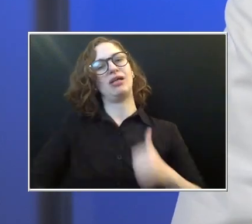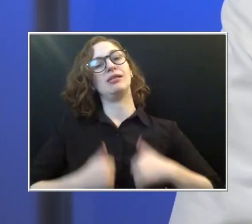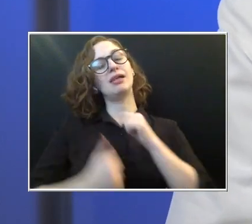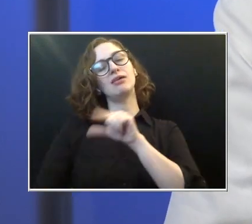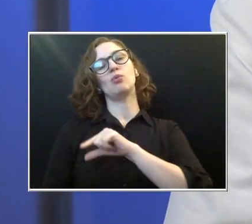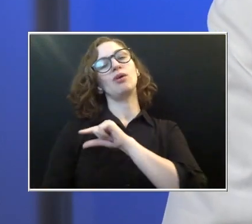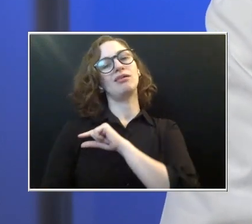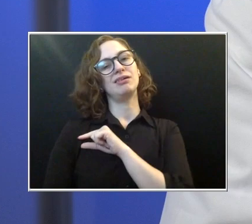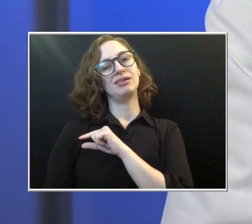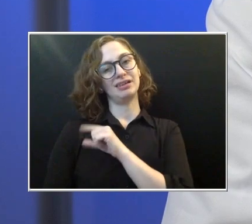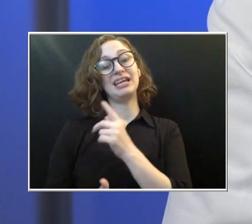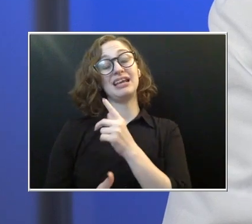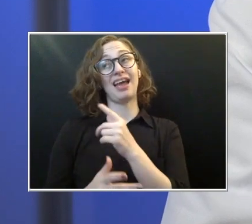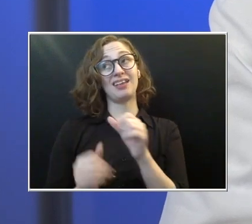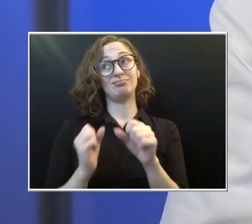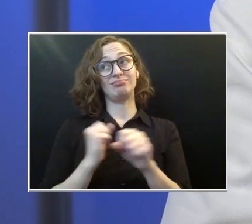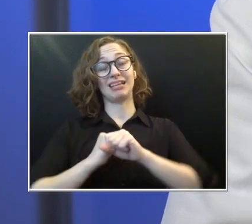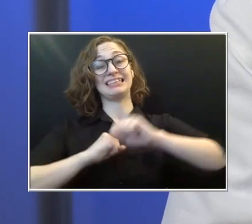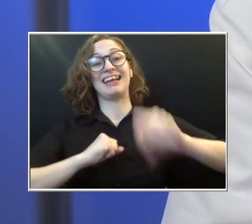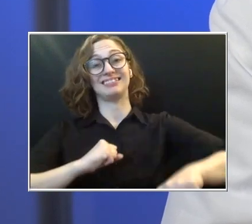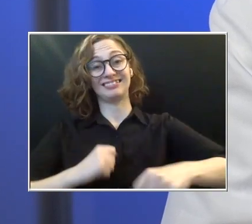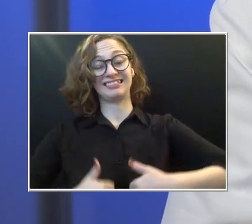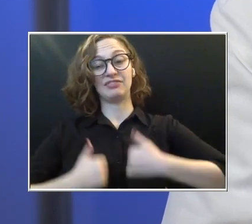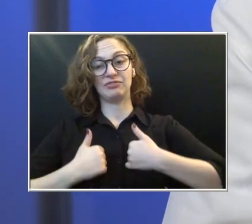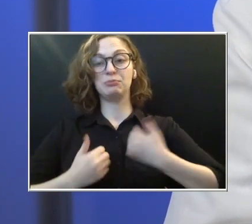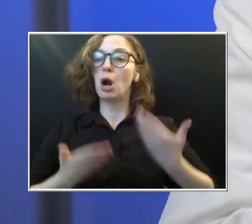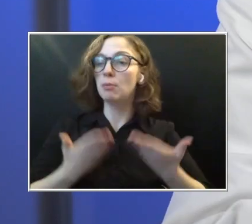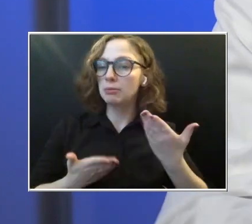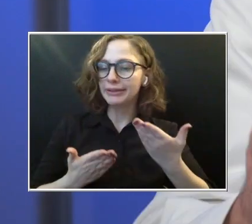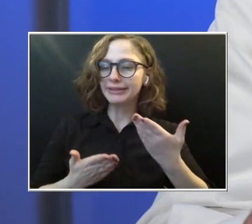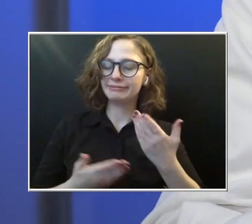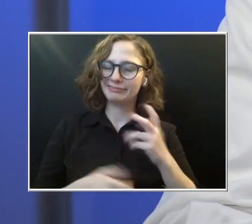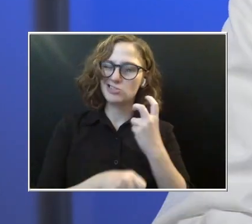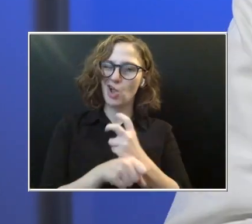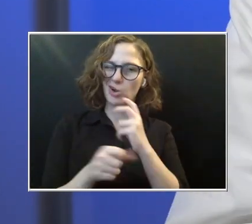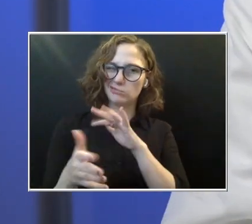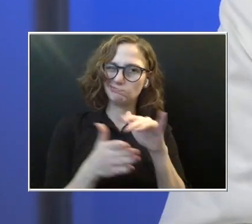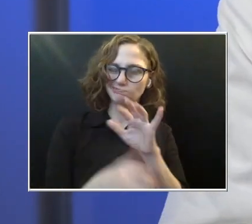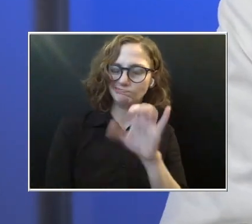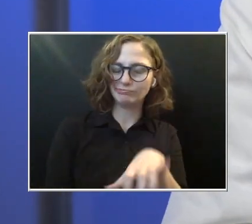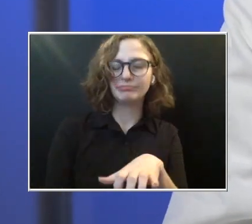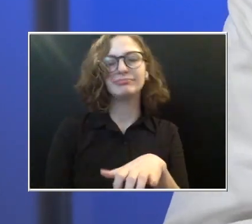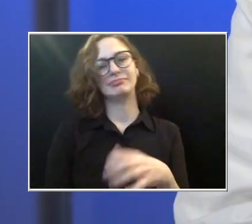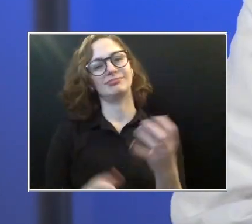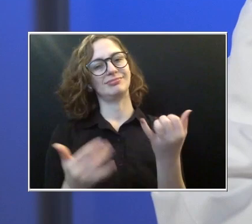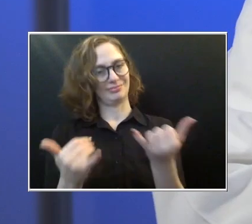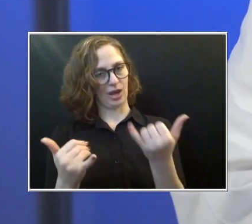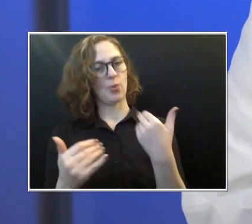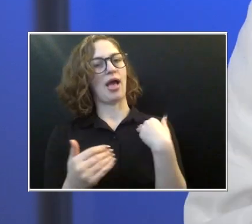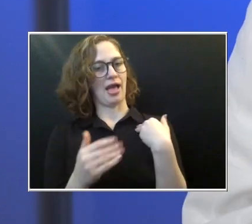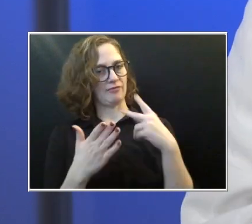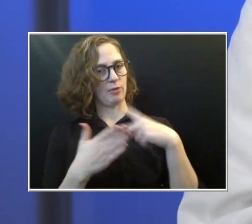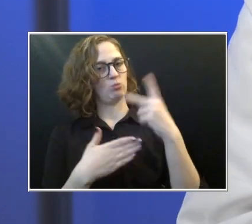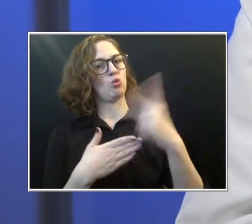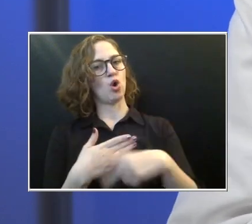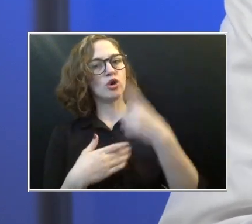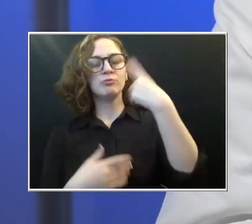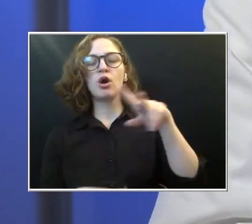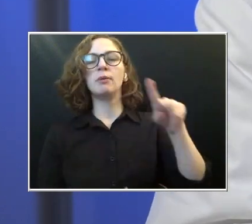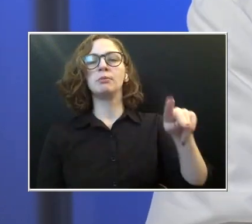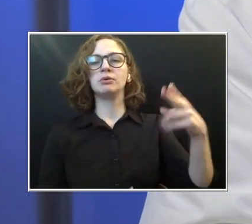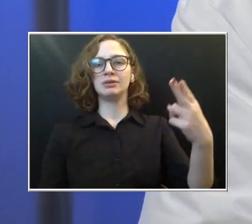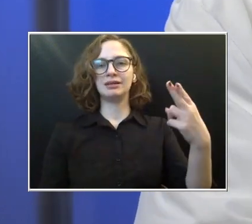life. The studies for that are hard to do. And now have grown a program, a Pulmonary Hypertension Comprehensive Care Center, that's hard to